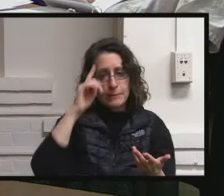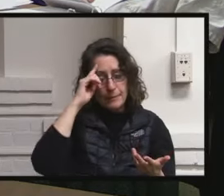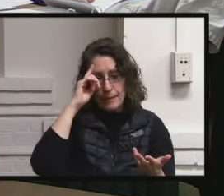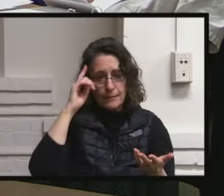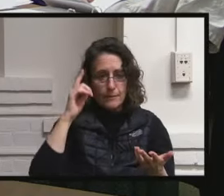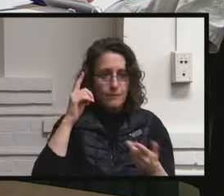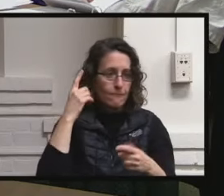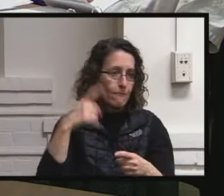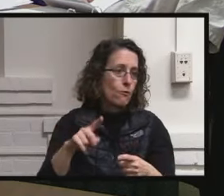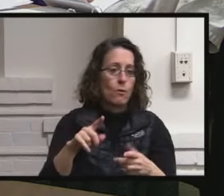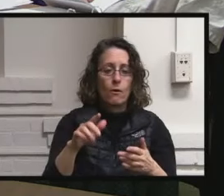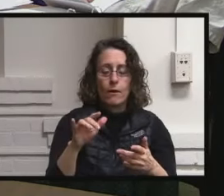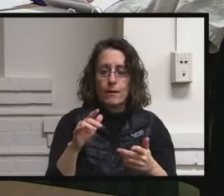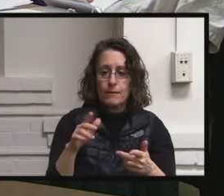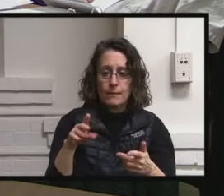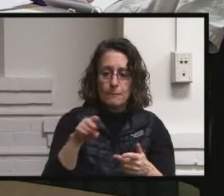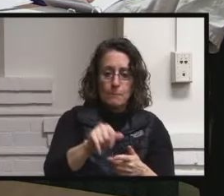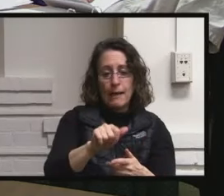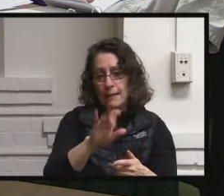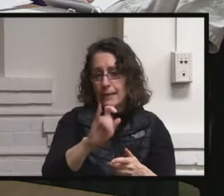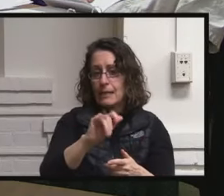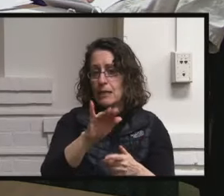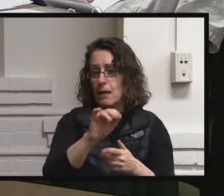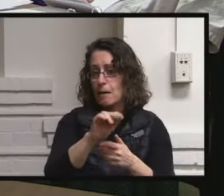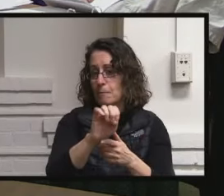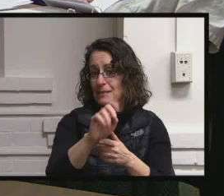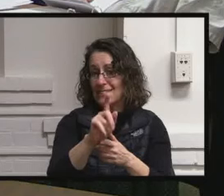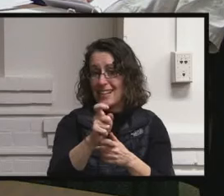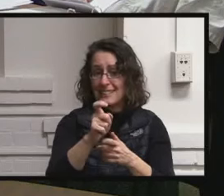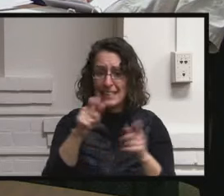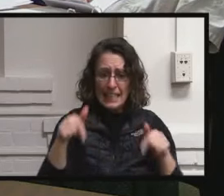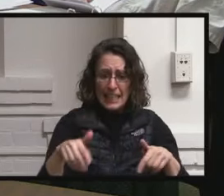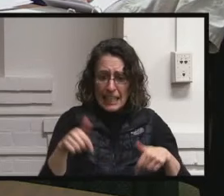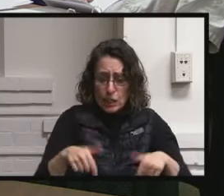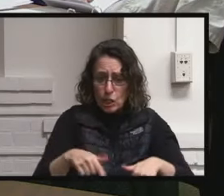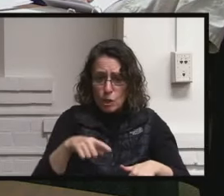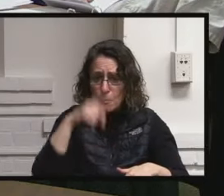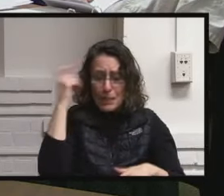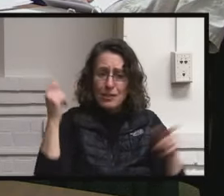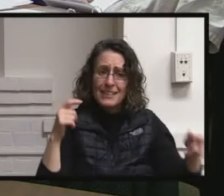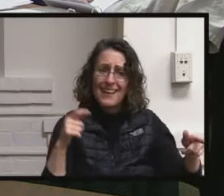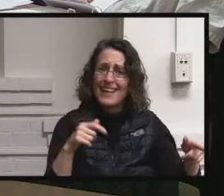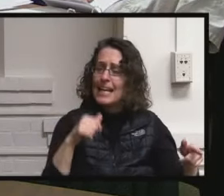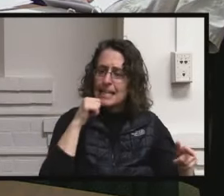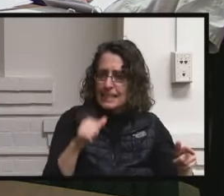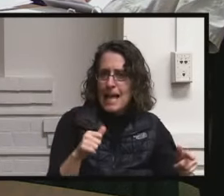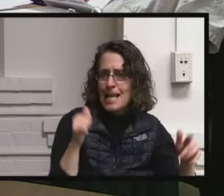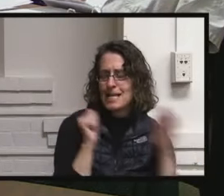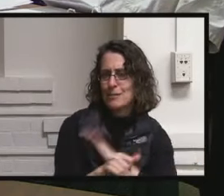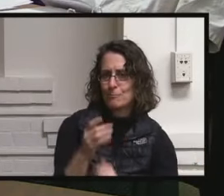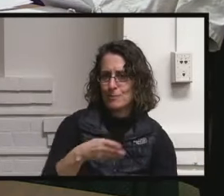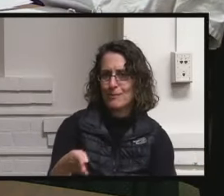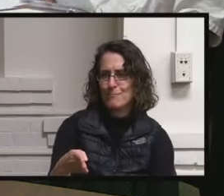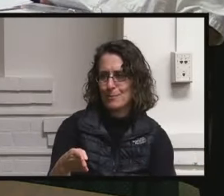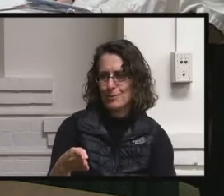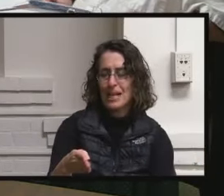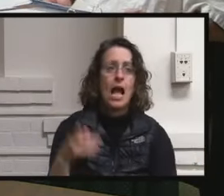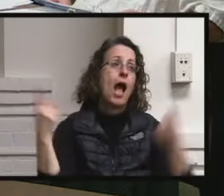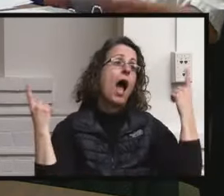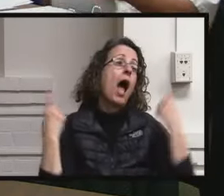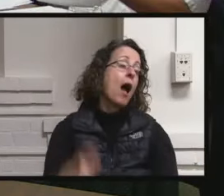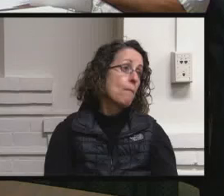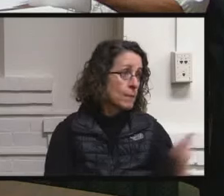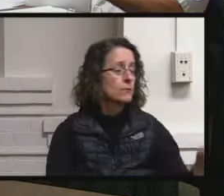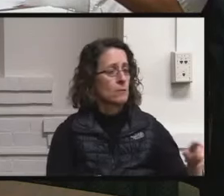support this level of economic activity here in town. Because without that, the burden on the local residential